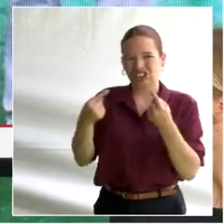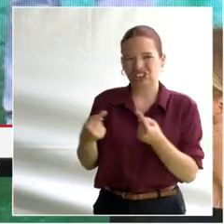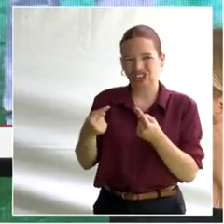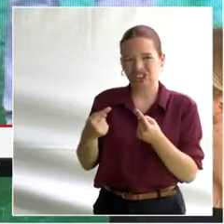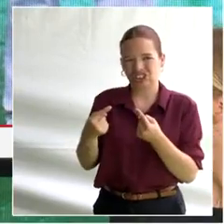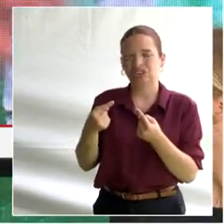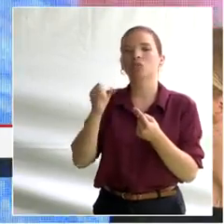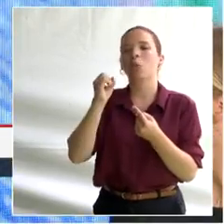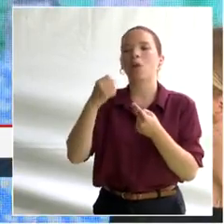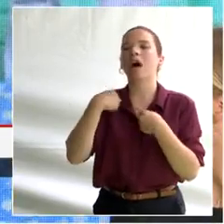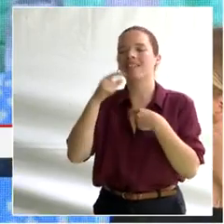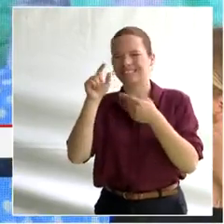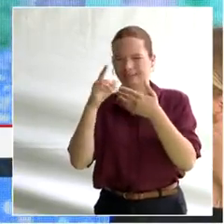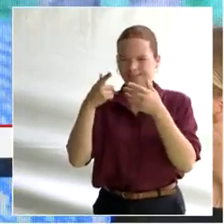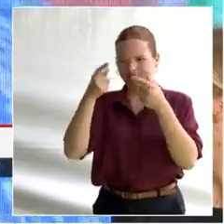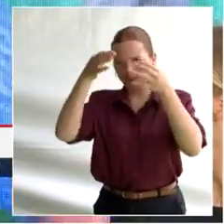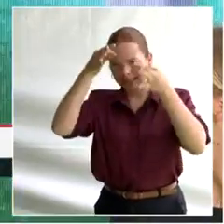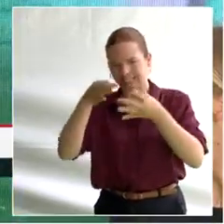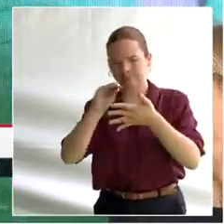draw.